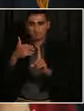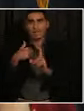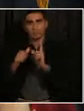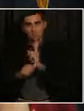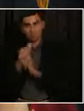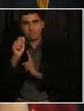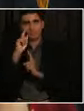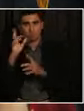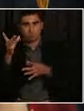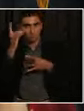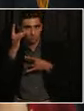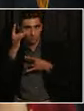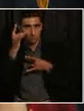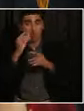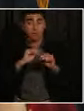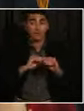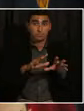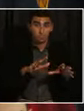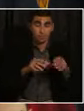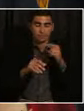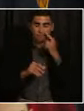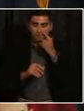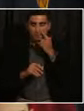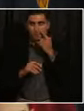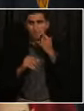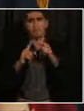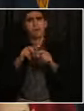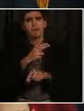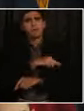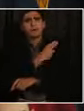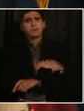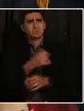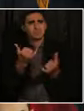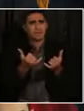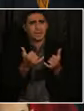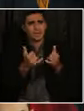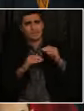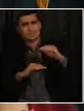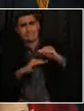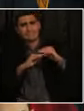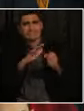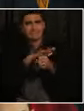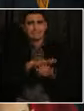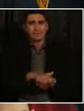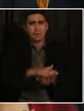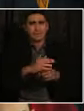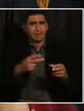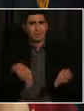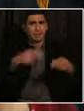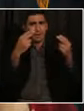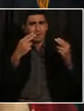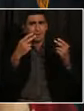with the hospitals in kind of a fragile position, is there any value if you're vaccinated,